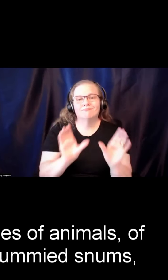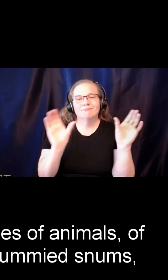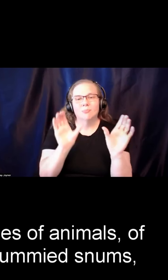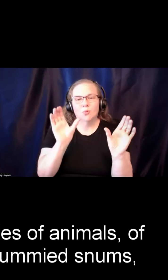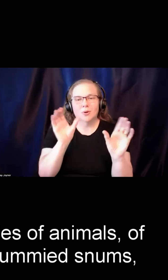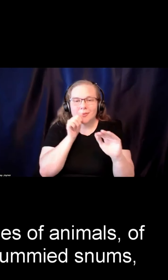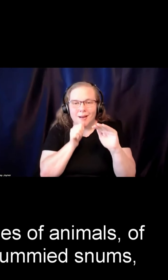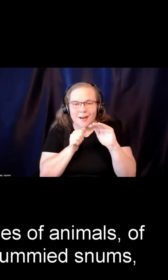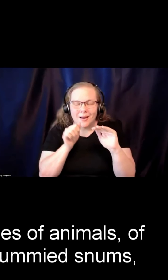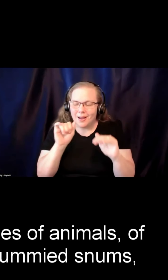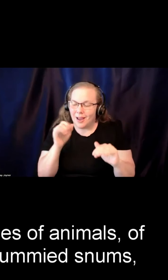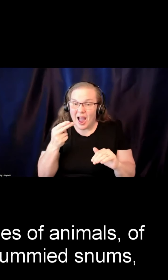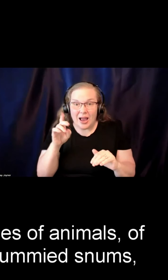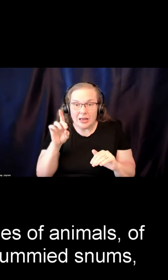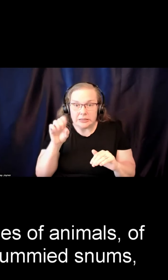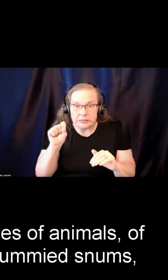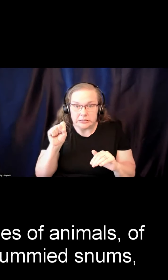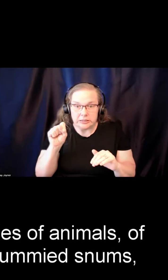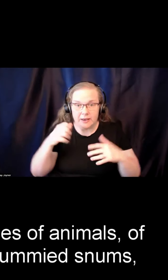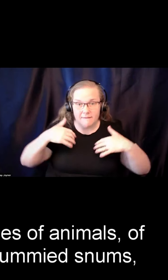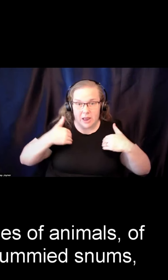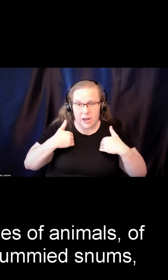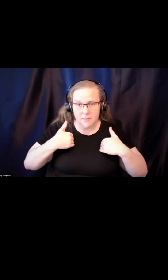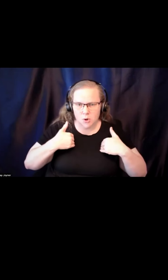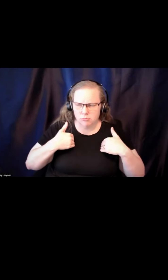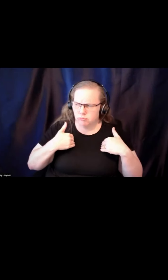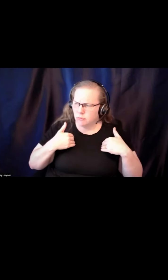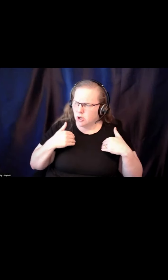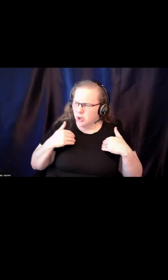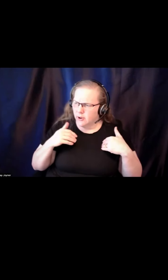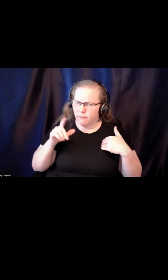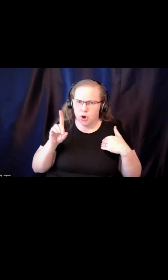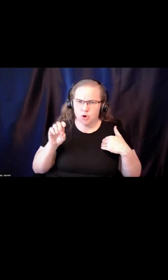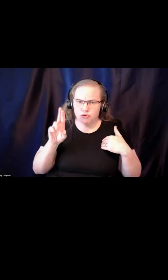animals, of sneetches, of drum-tummied snums,